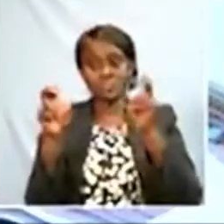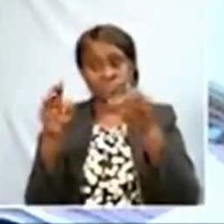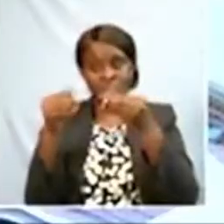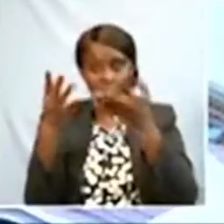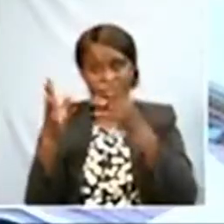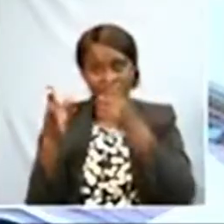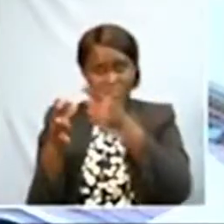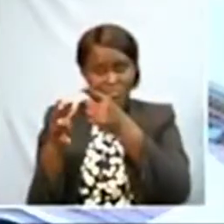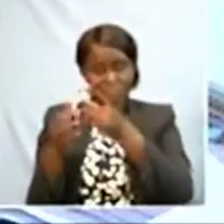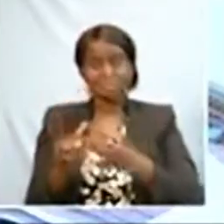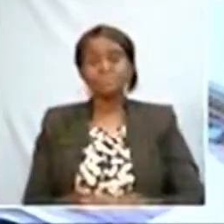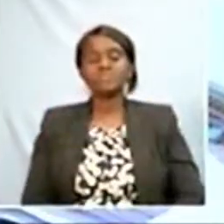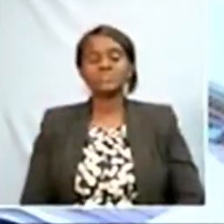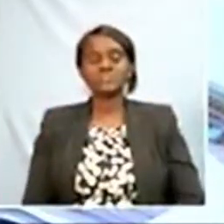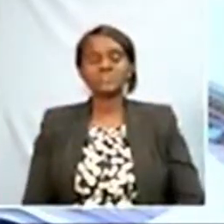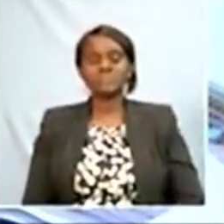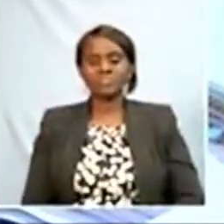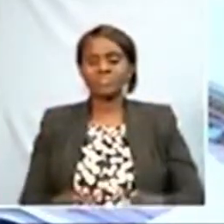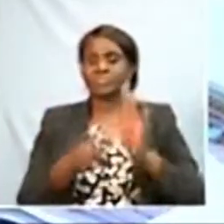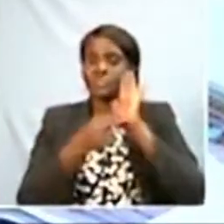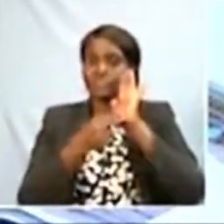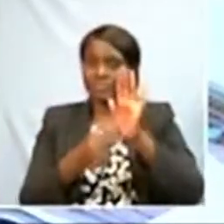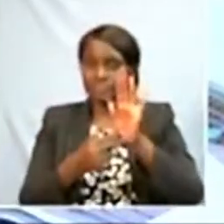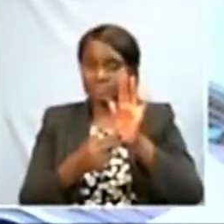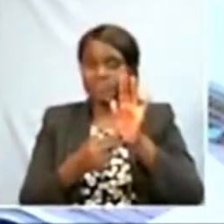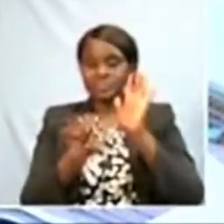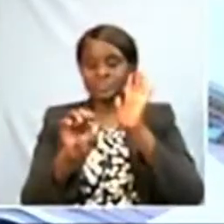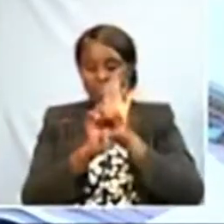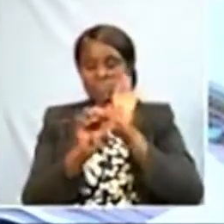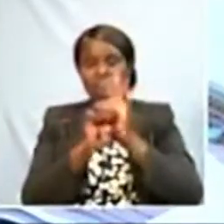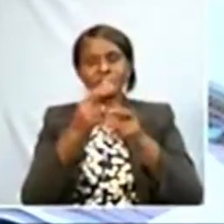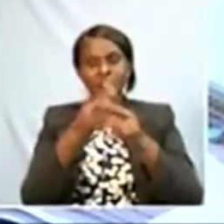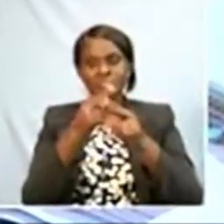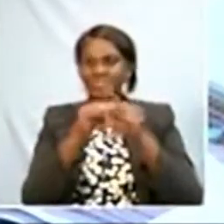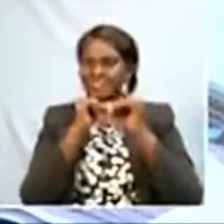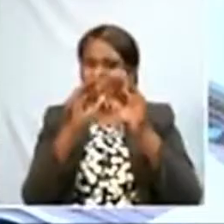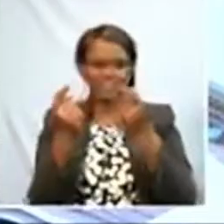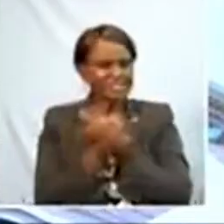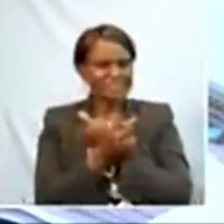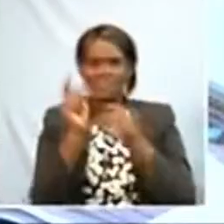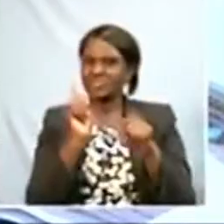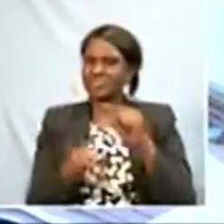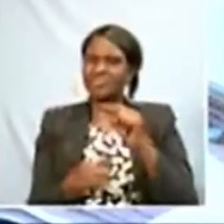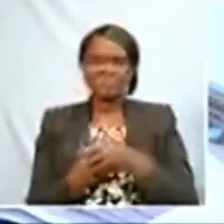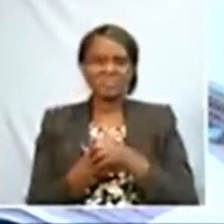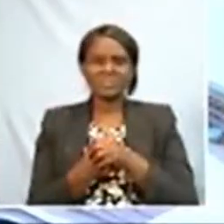given. Live by the name. I know there's nothing that can change.